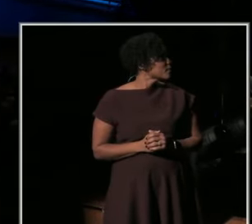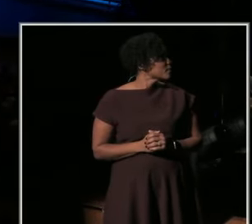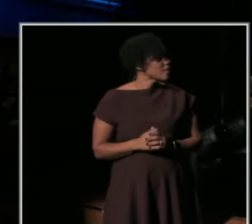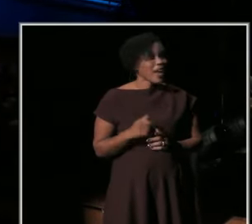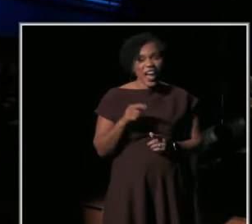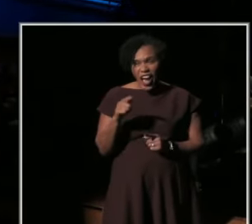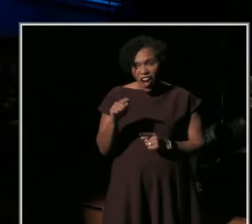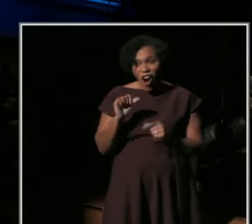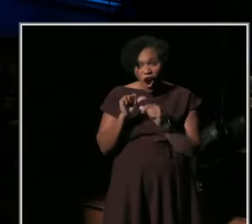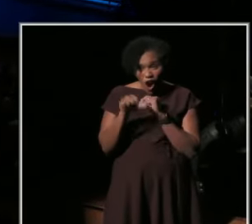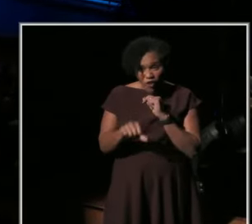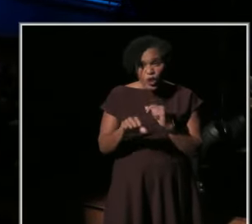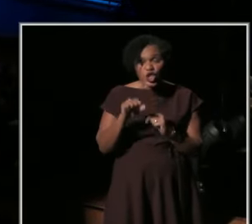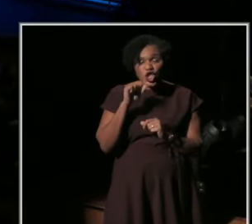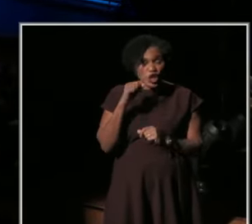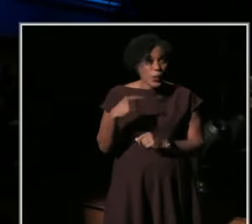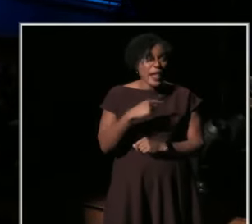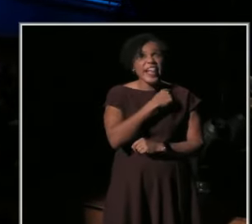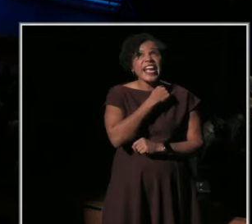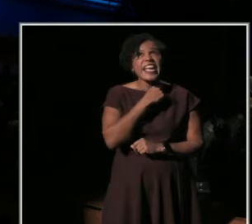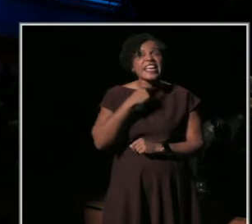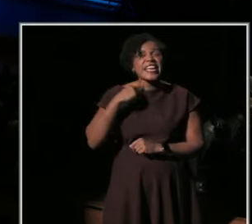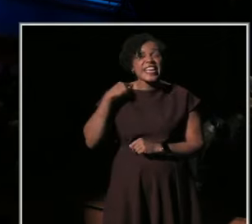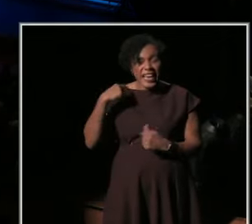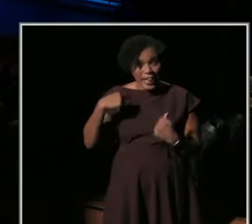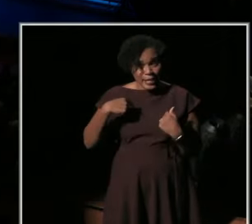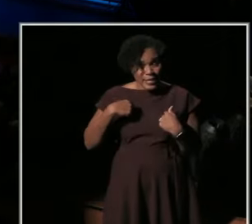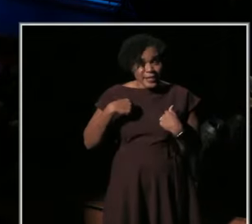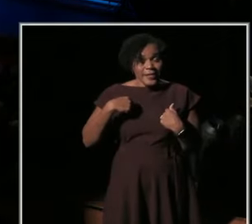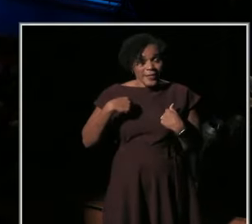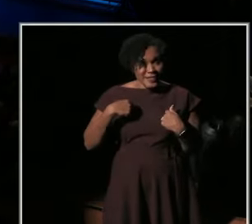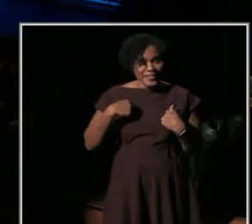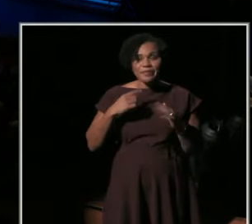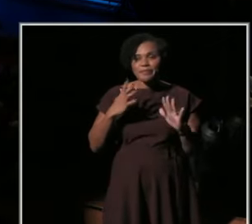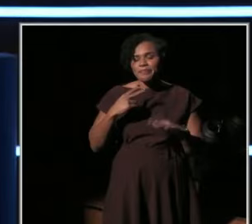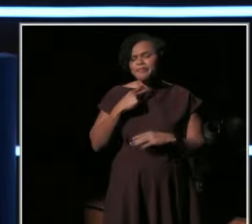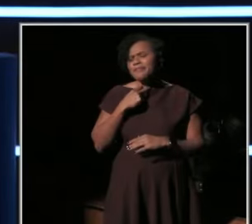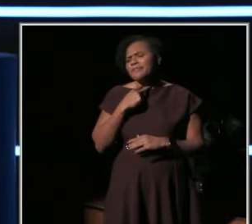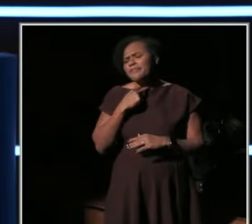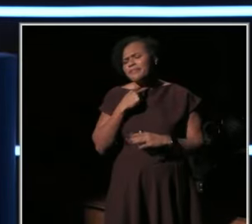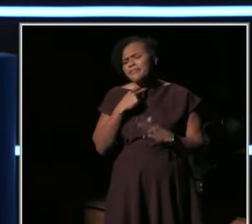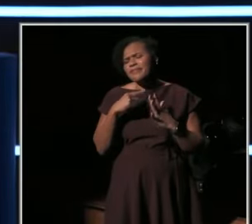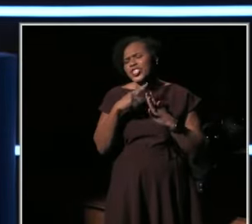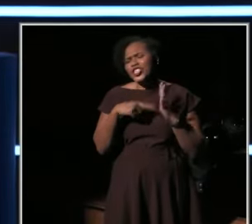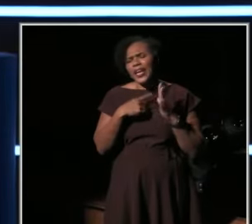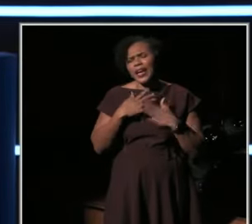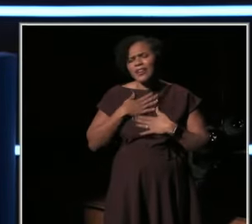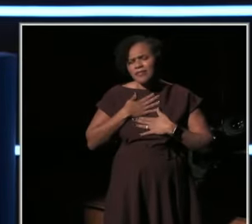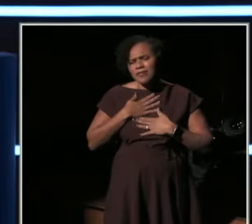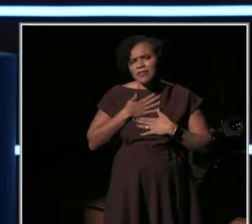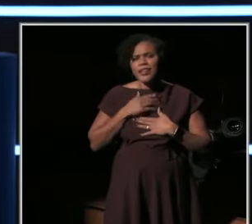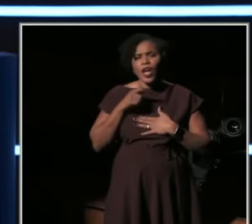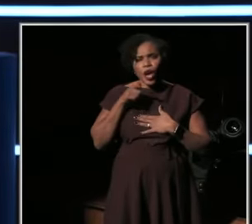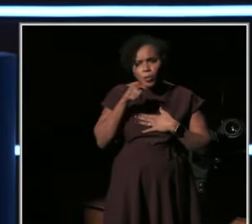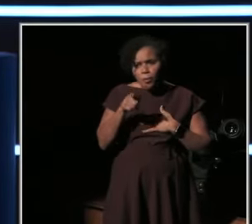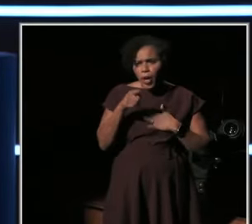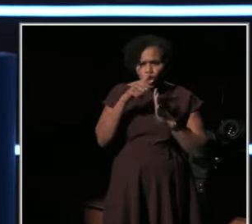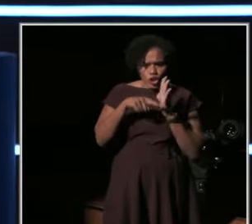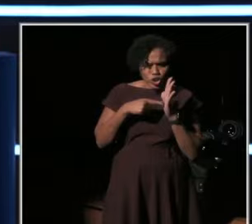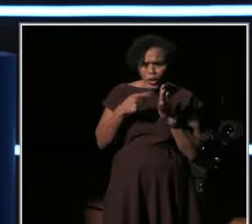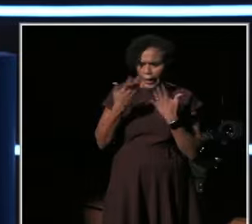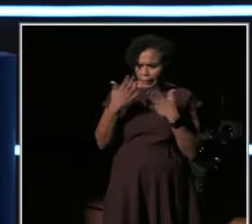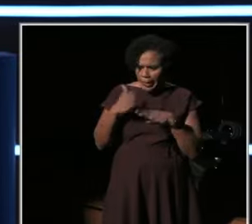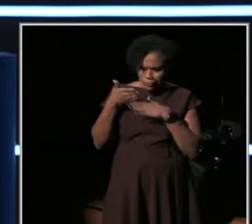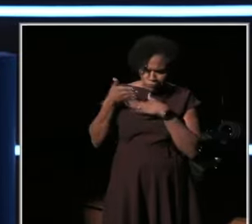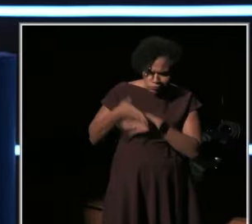She'll kill me afterwards. We will, of course, miss Jane hugely, but with her usual efficiency, she has